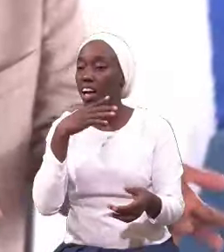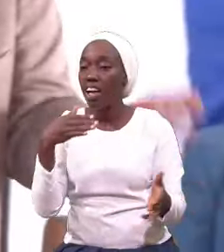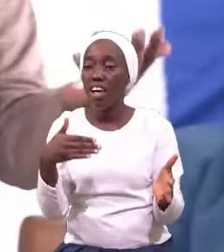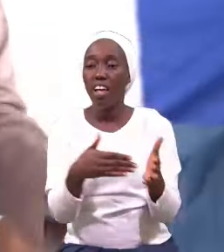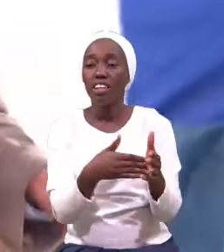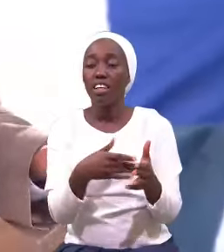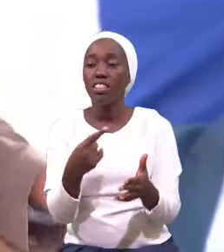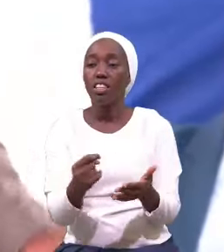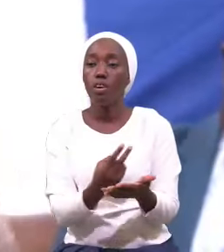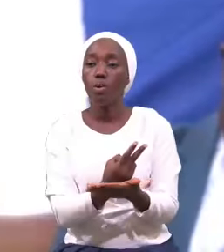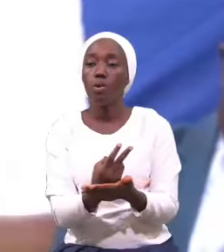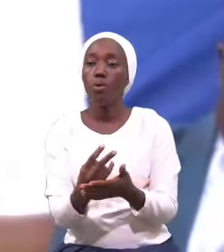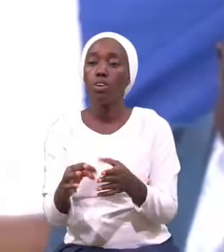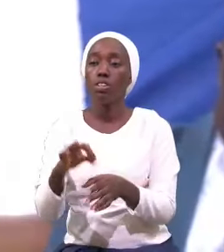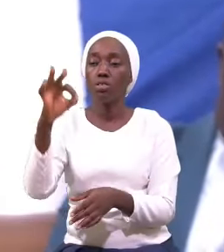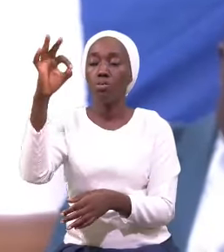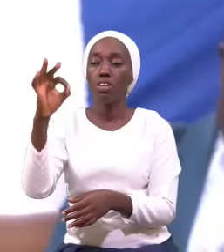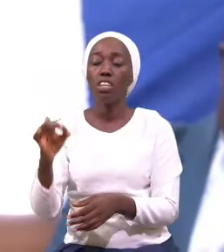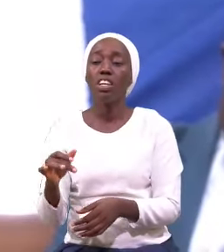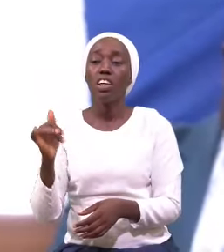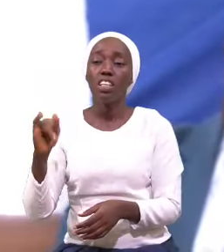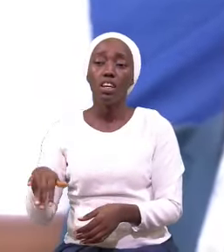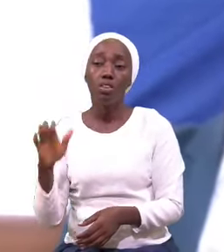And they shouldn't have died on that day.